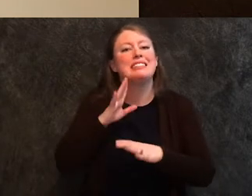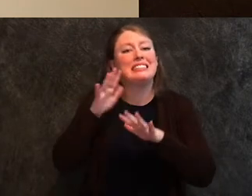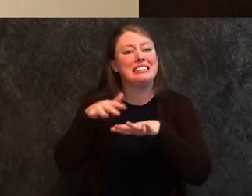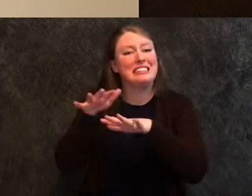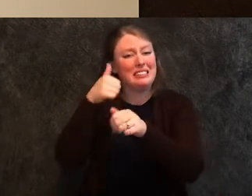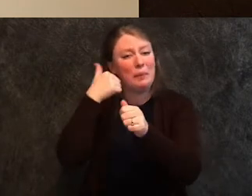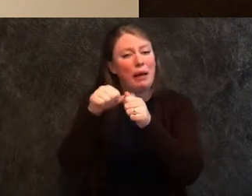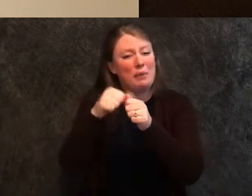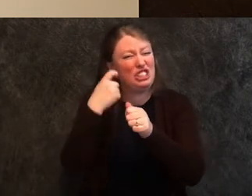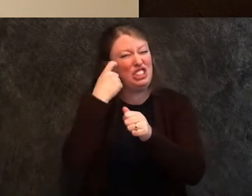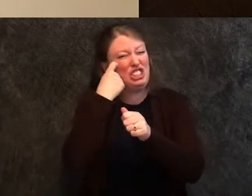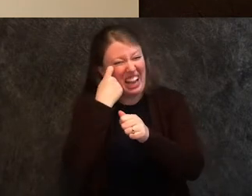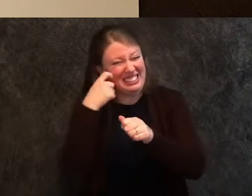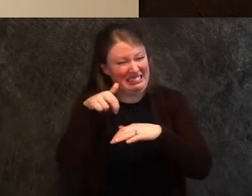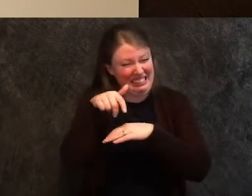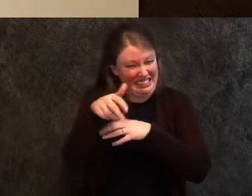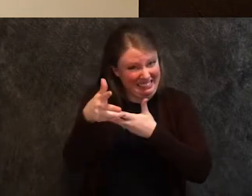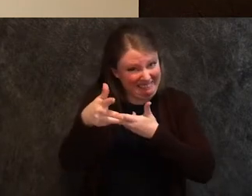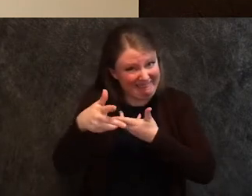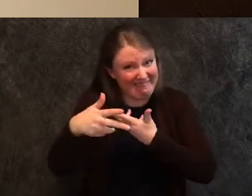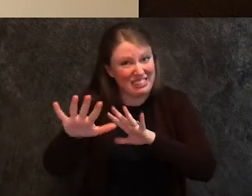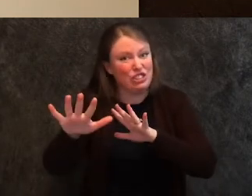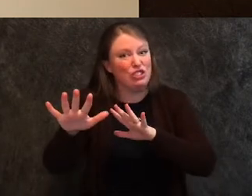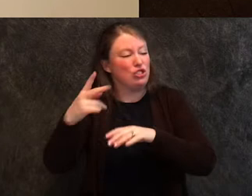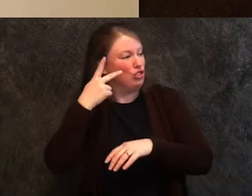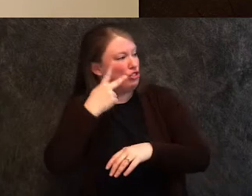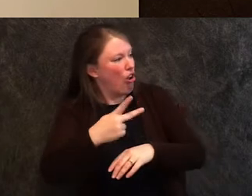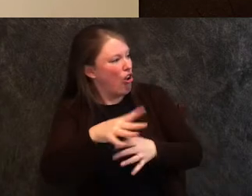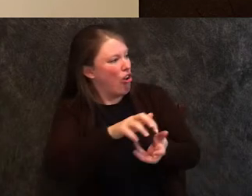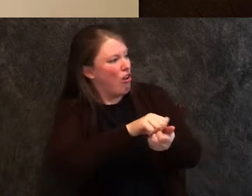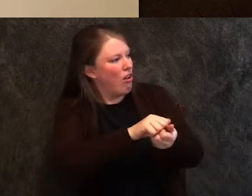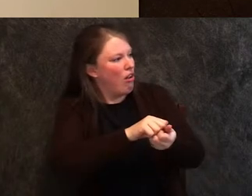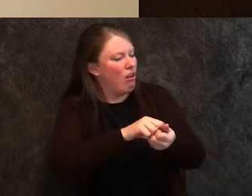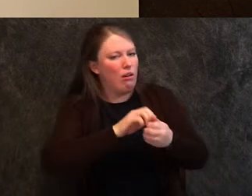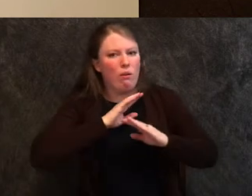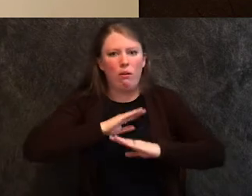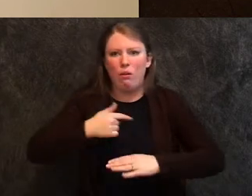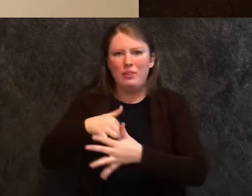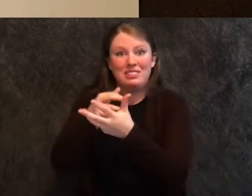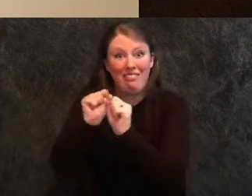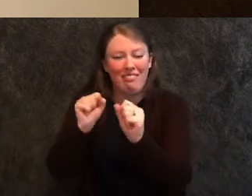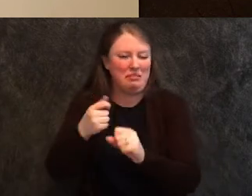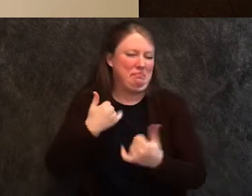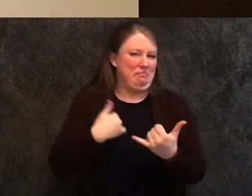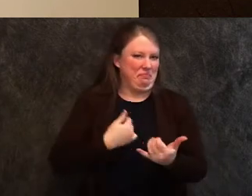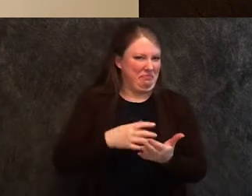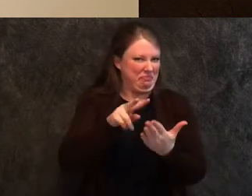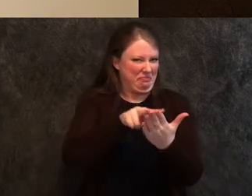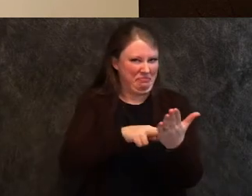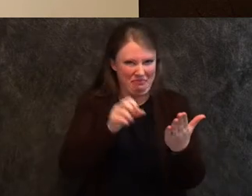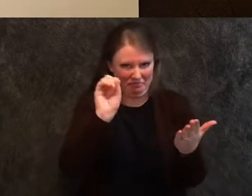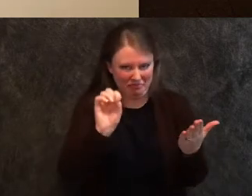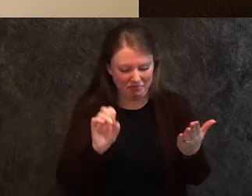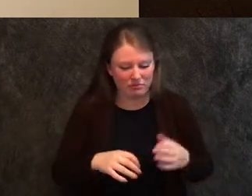says, then Moses and the people of Israel sang this song to the Lord, saying, I will sing to the Lord, for he has